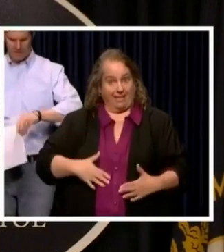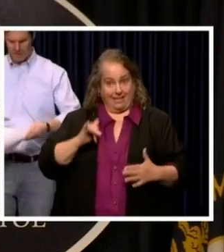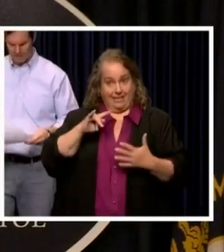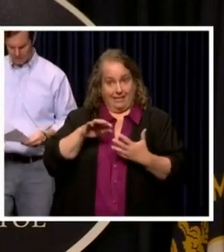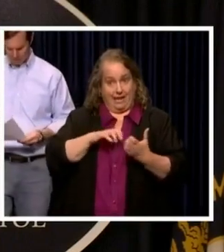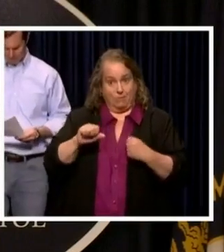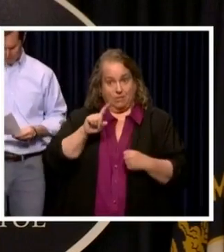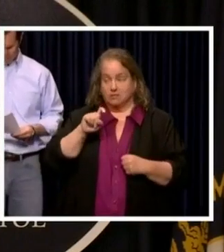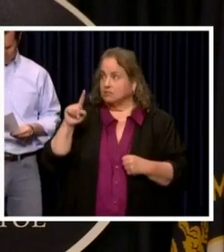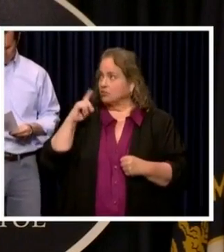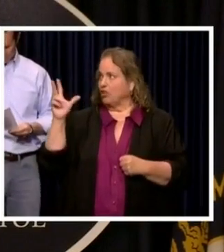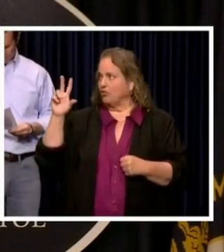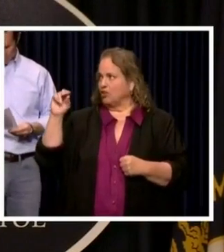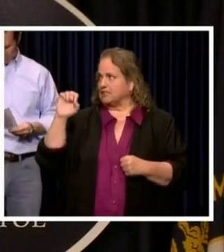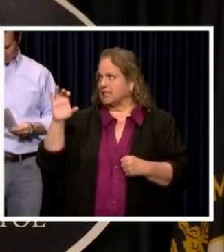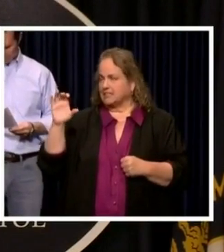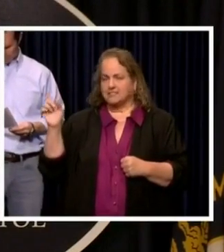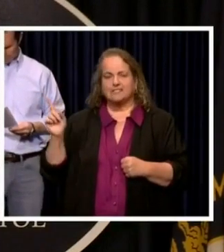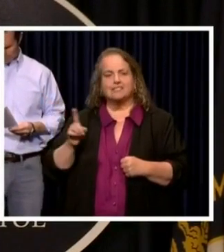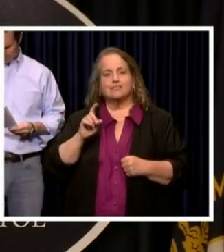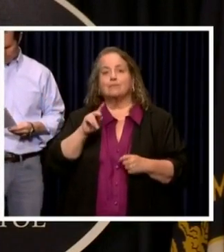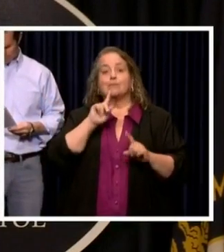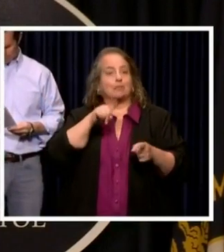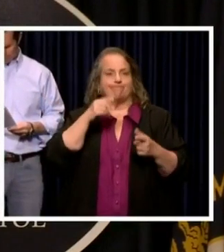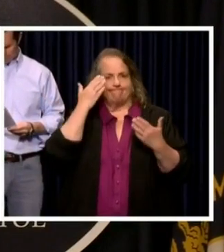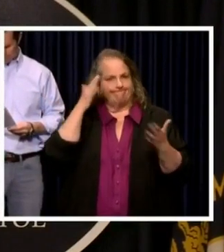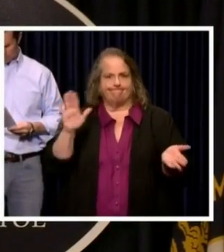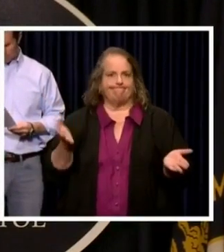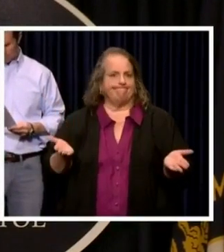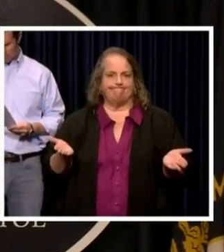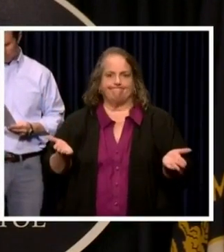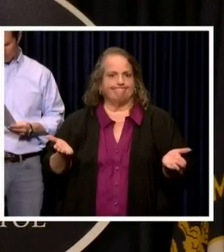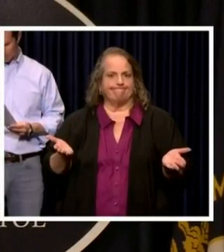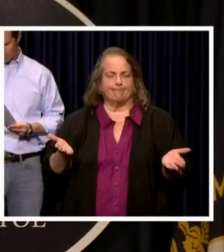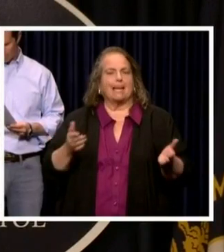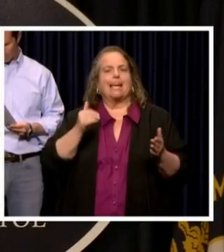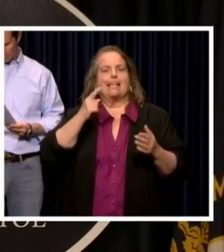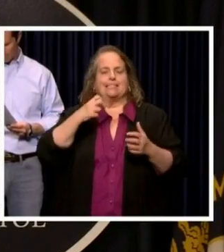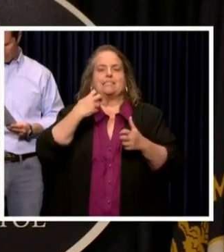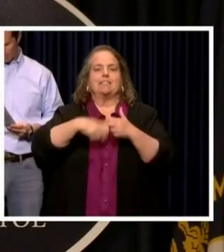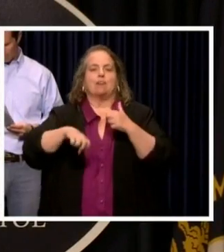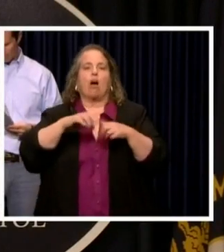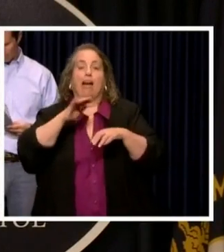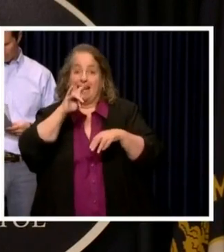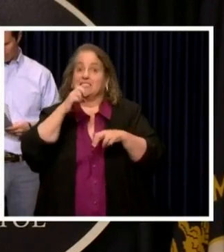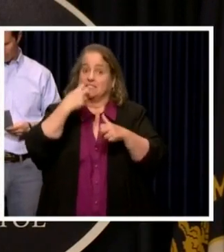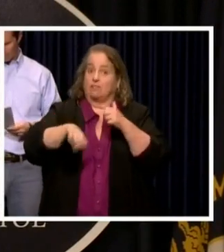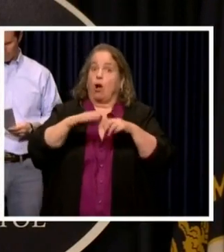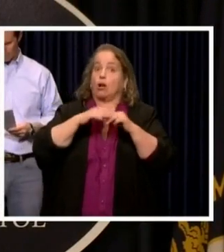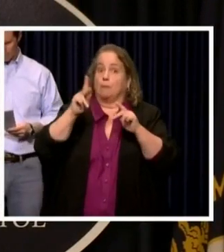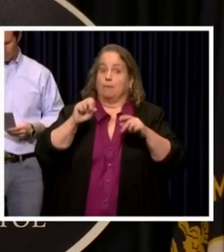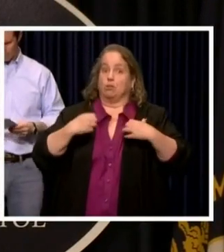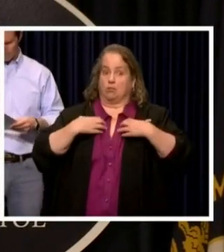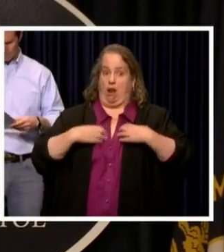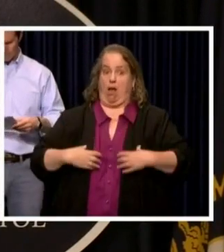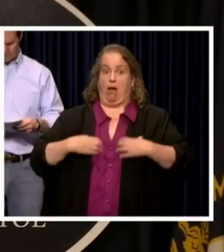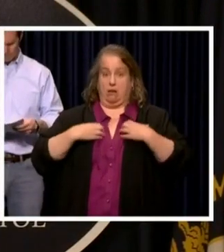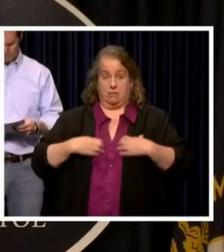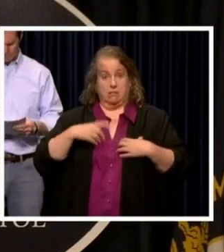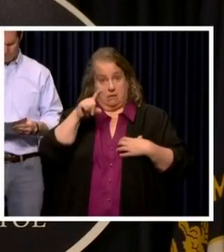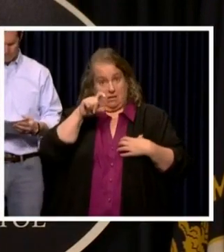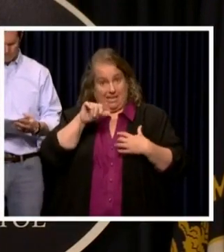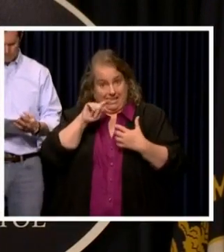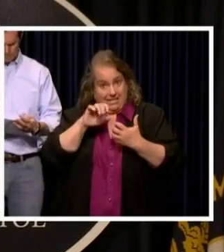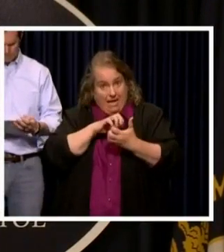In 30 seconds. Yeah, so the answer is we don't know. So this is obviously difficult on people's lungs, and the concern would be if there be damage there. It's